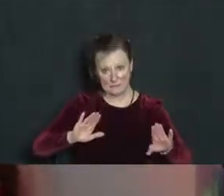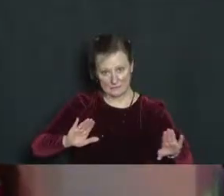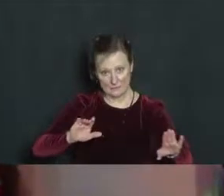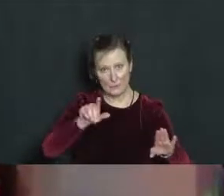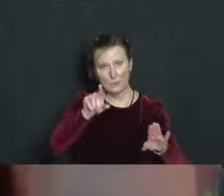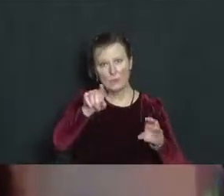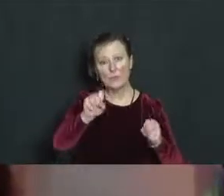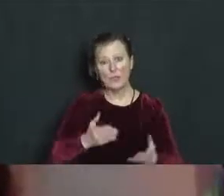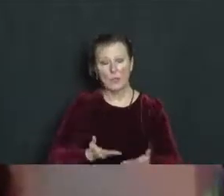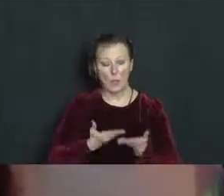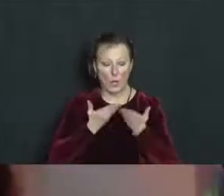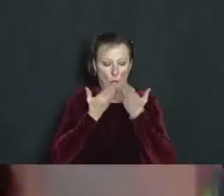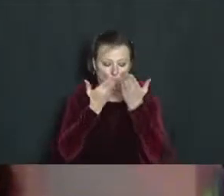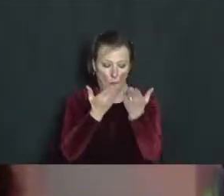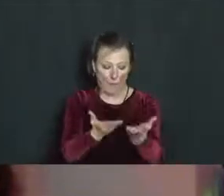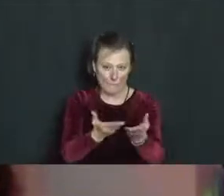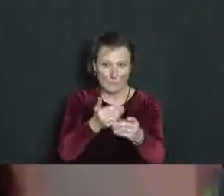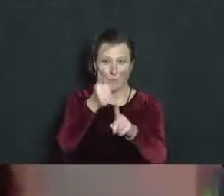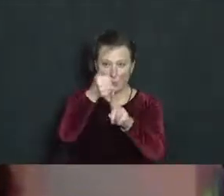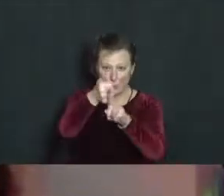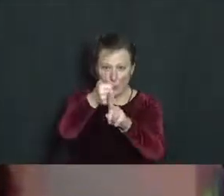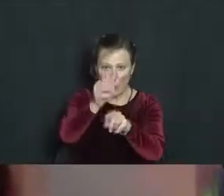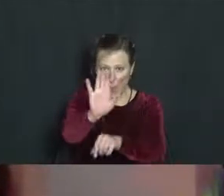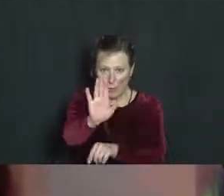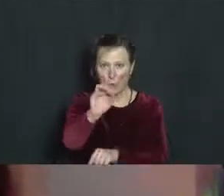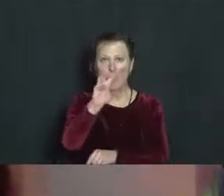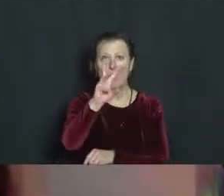offer your own prayers.